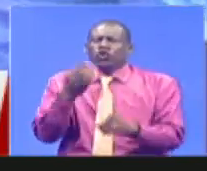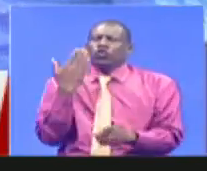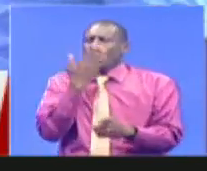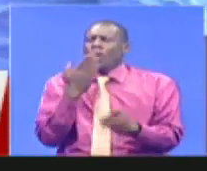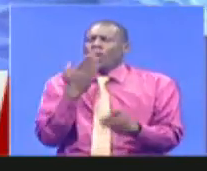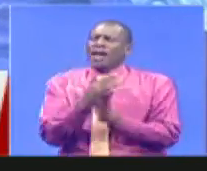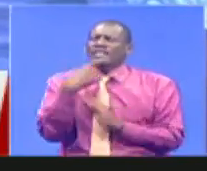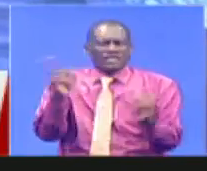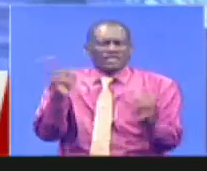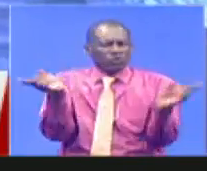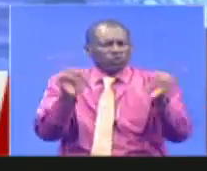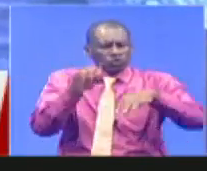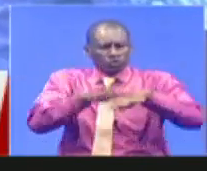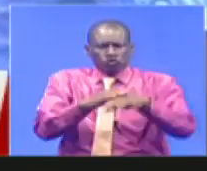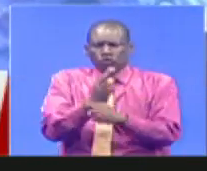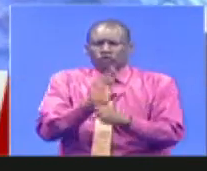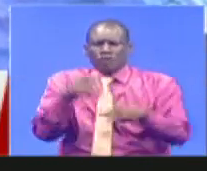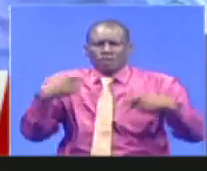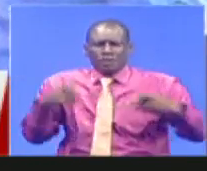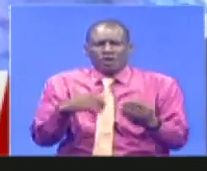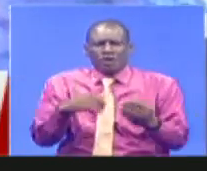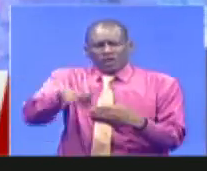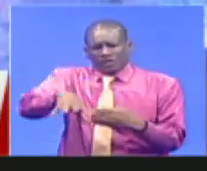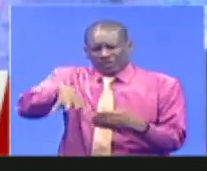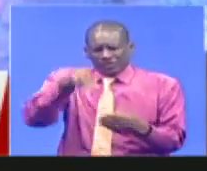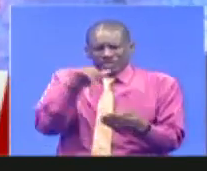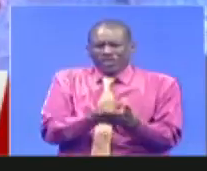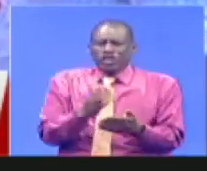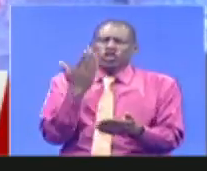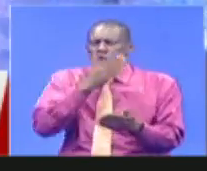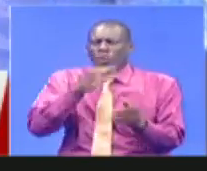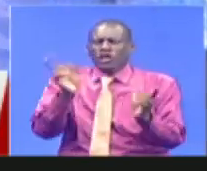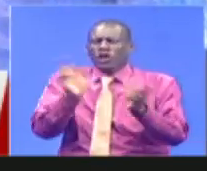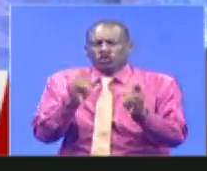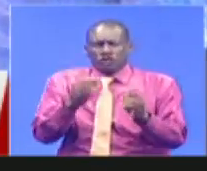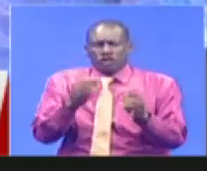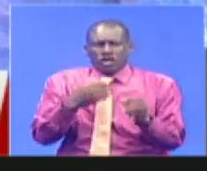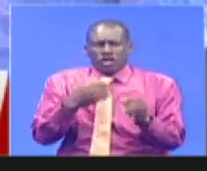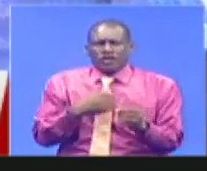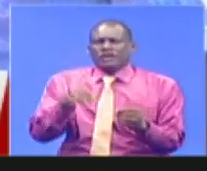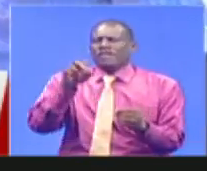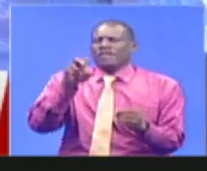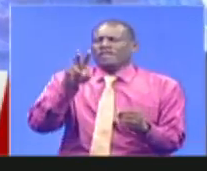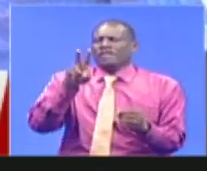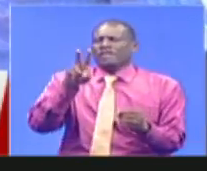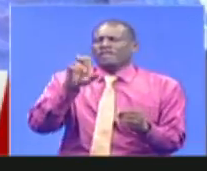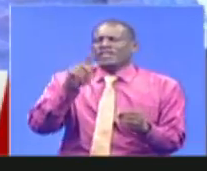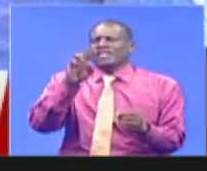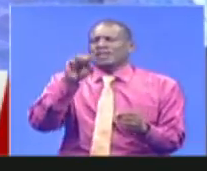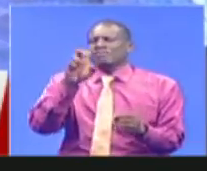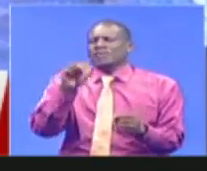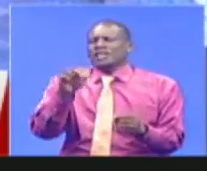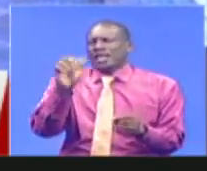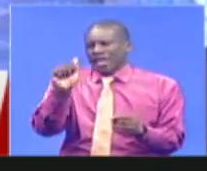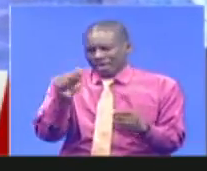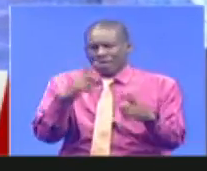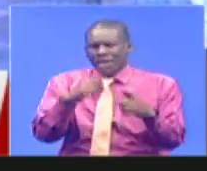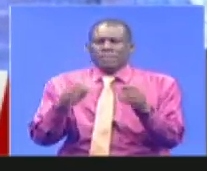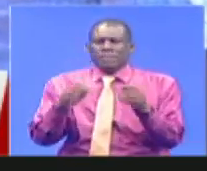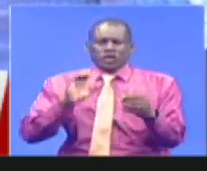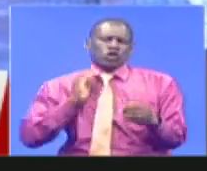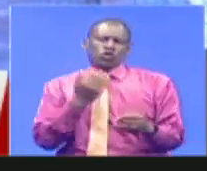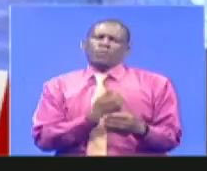human consumption after discovering that the oil lacked crucial components such as vitamin A. But in what the committee is